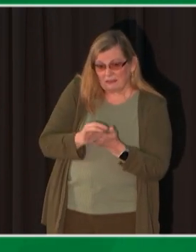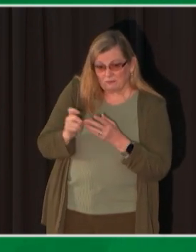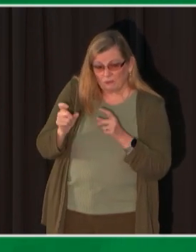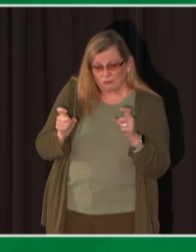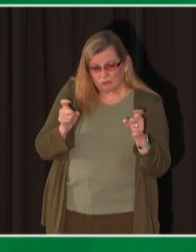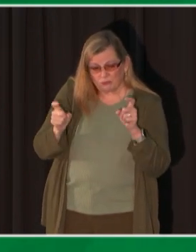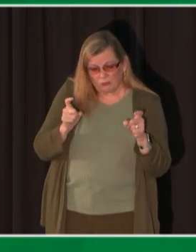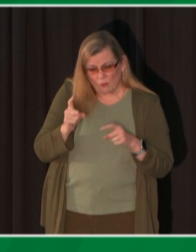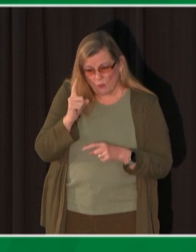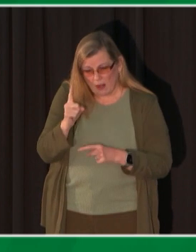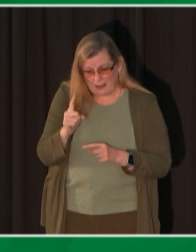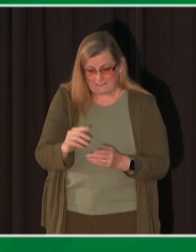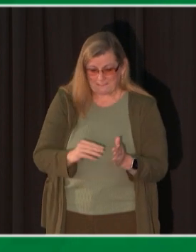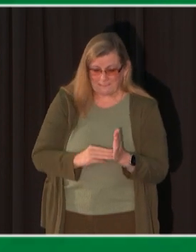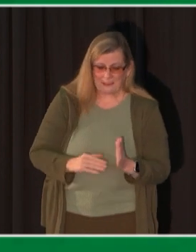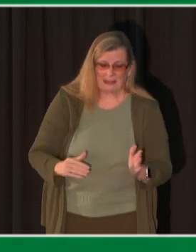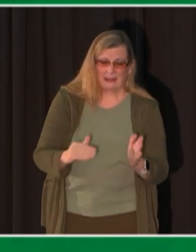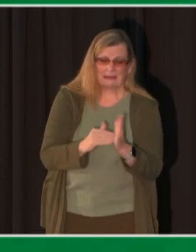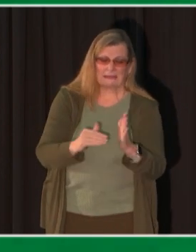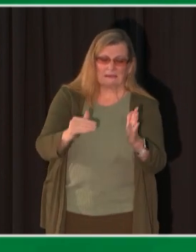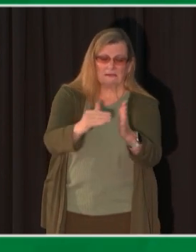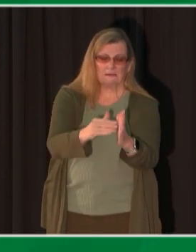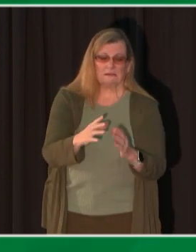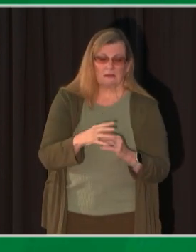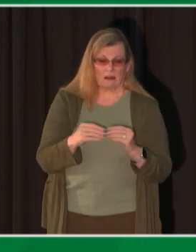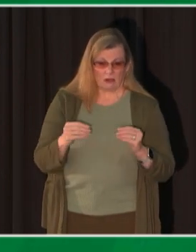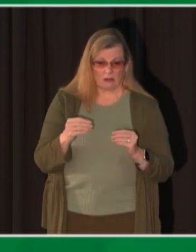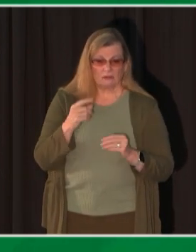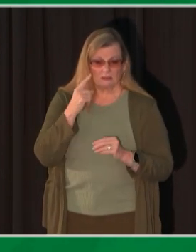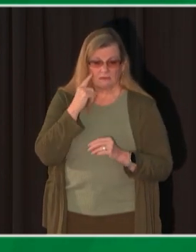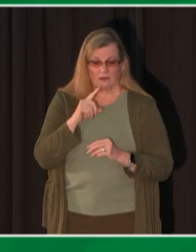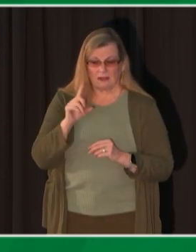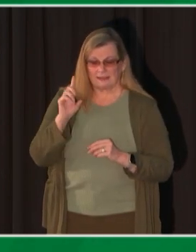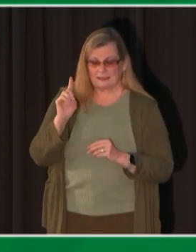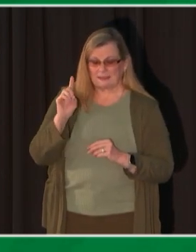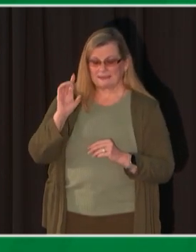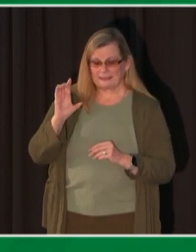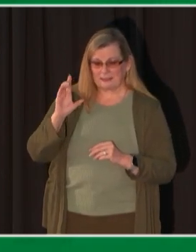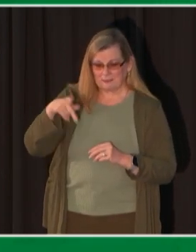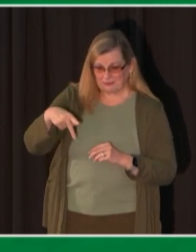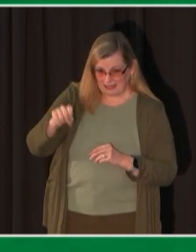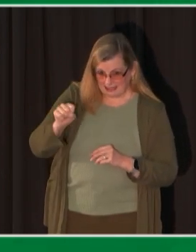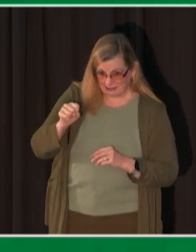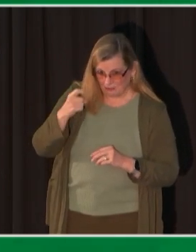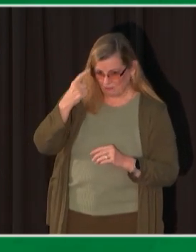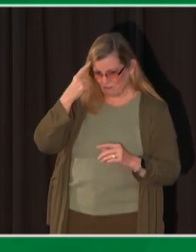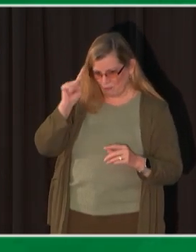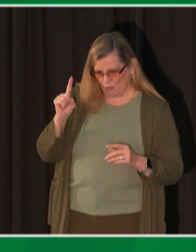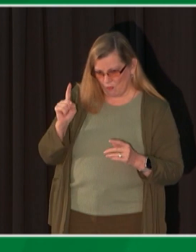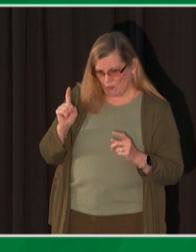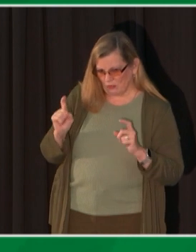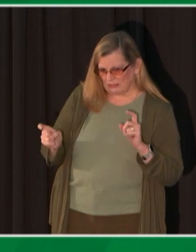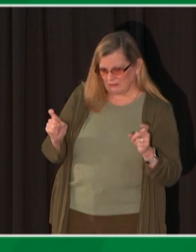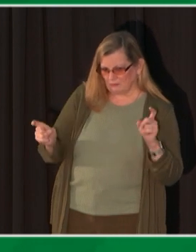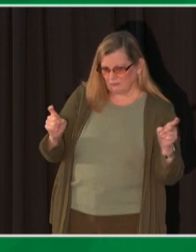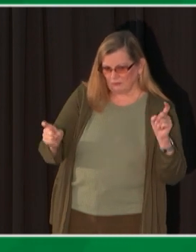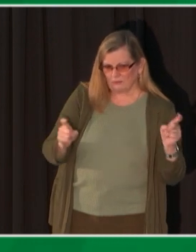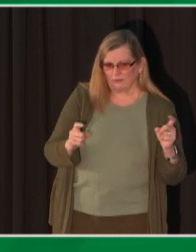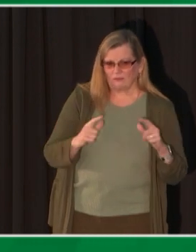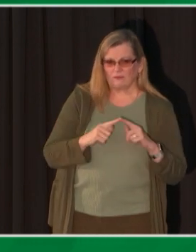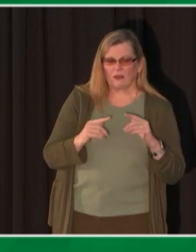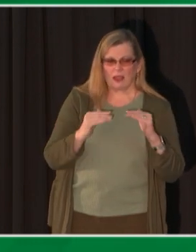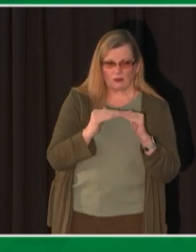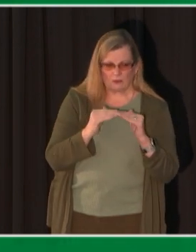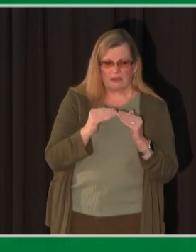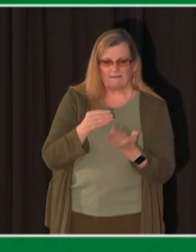to DCPS and charters to help make this happen. And donations to the Equity Fund have also helped purchase